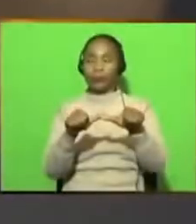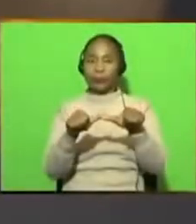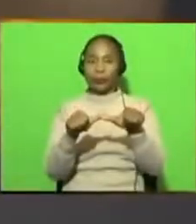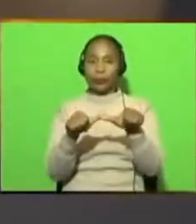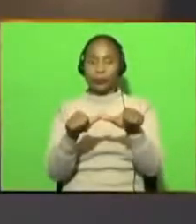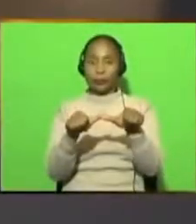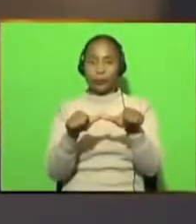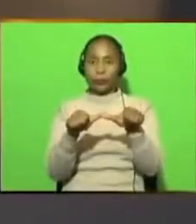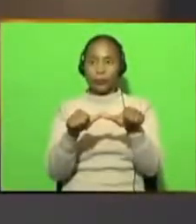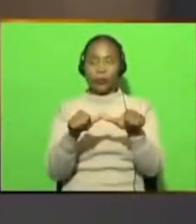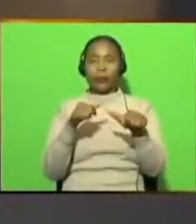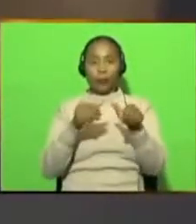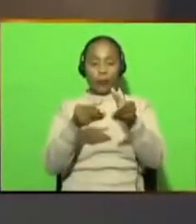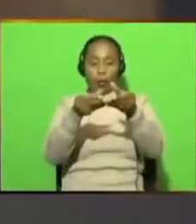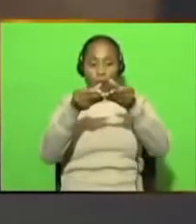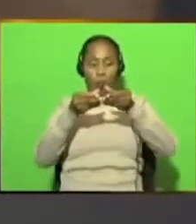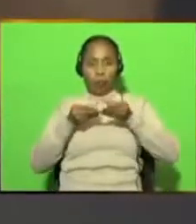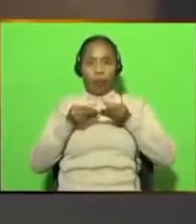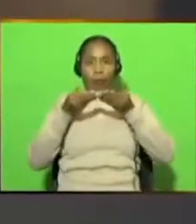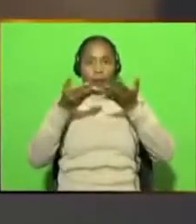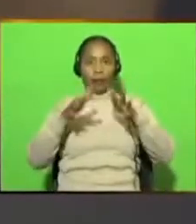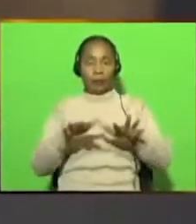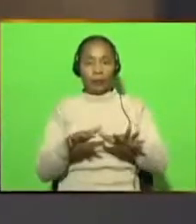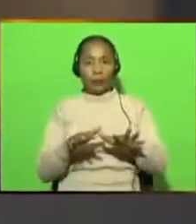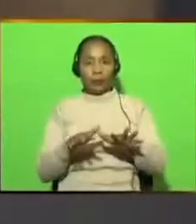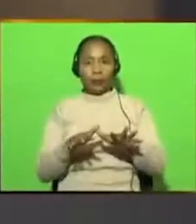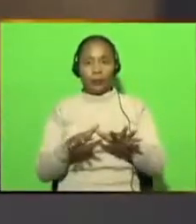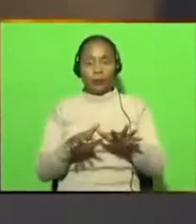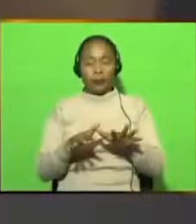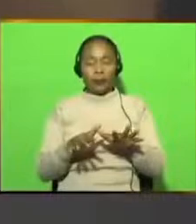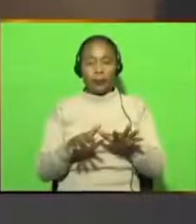I have received